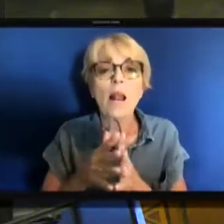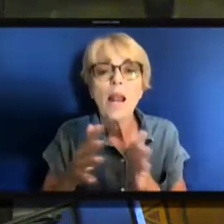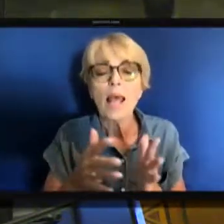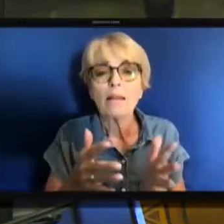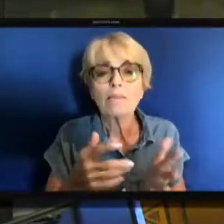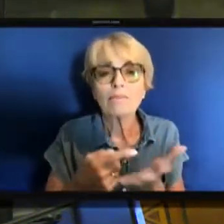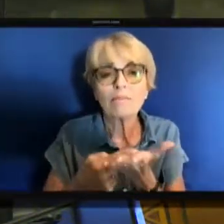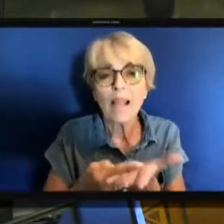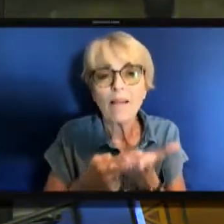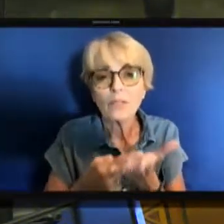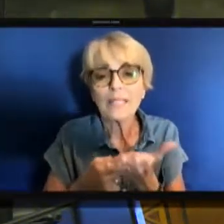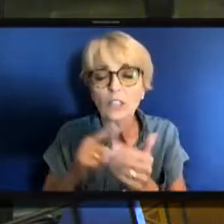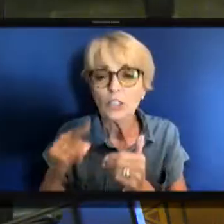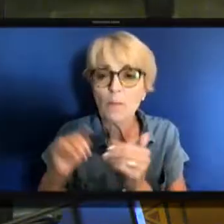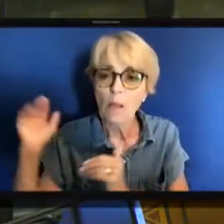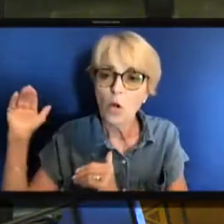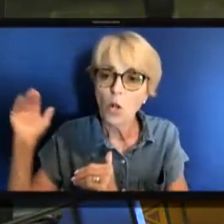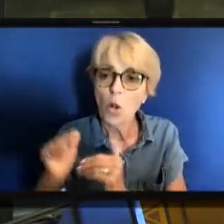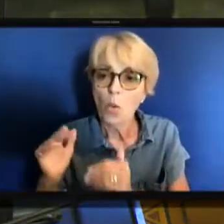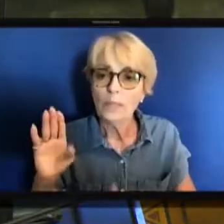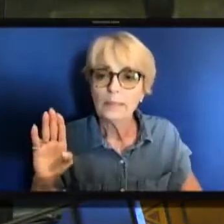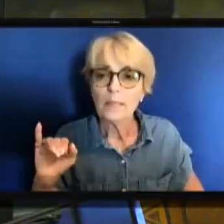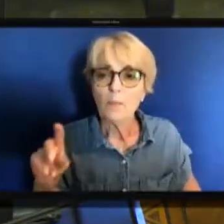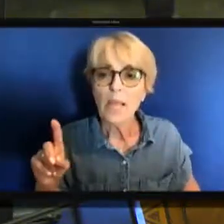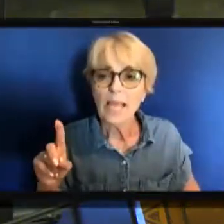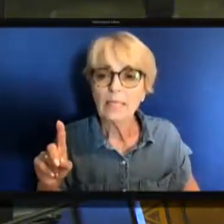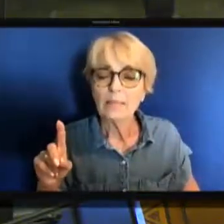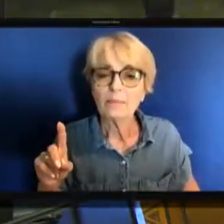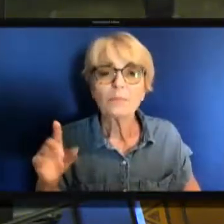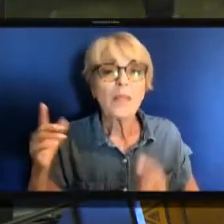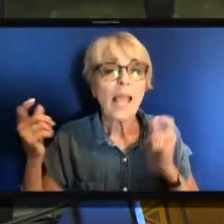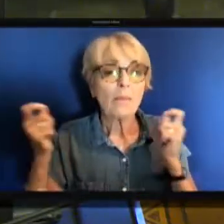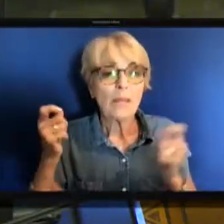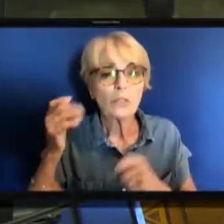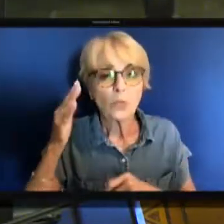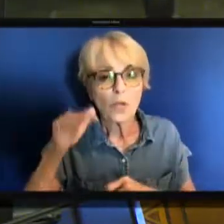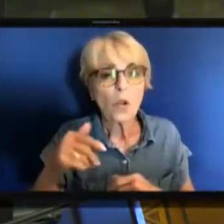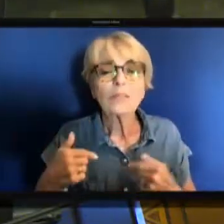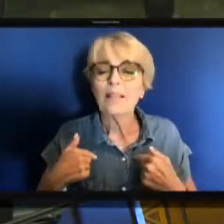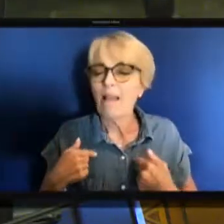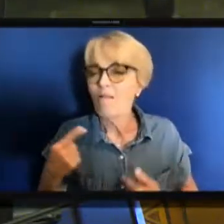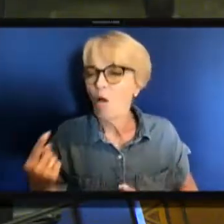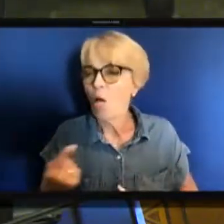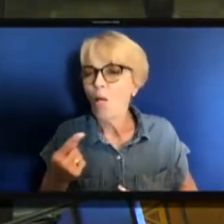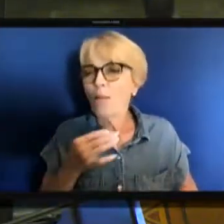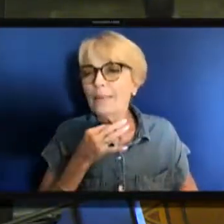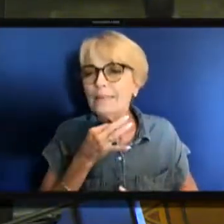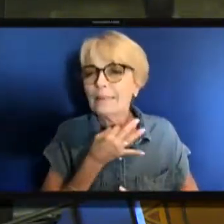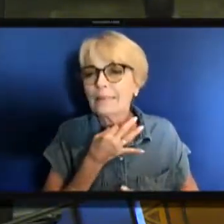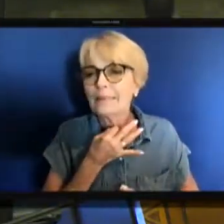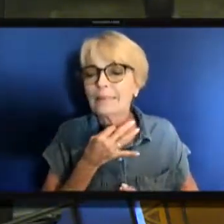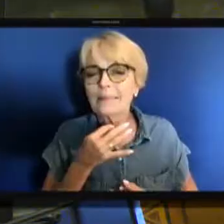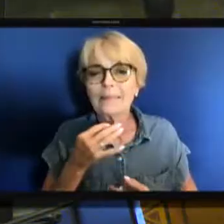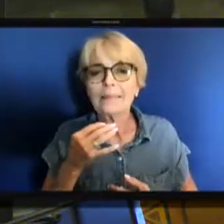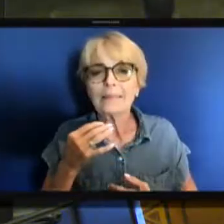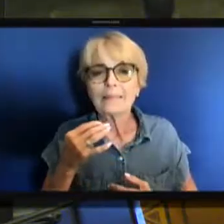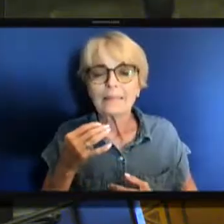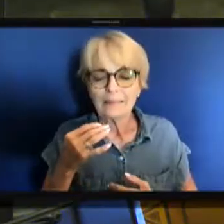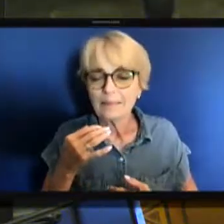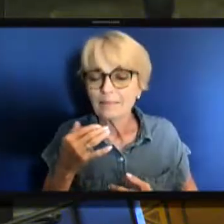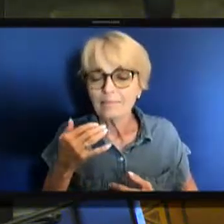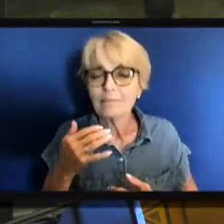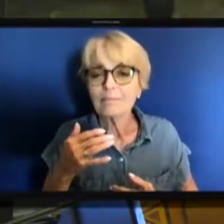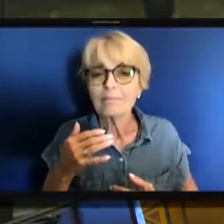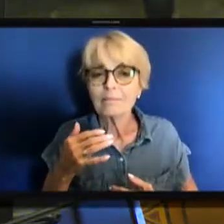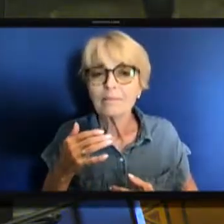sort of lowest bid, and the administration knows this. I've always had an interest in, to the extent possible, moving